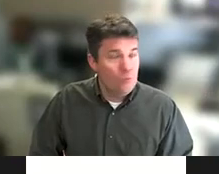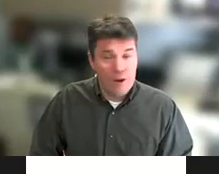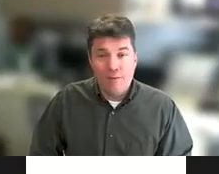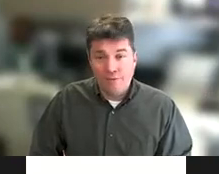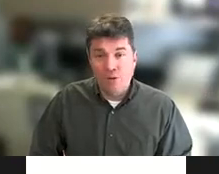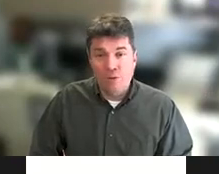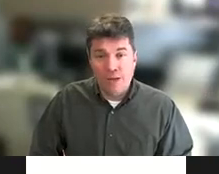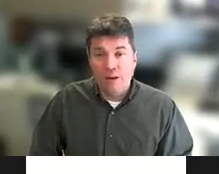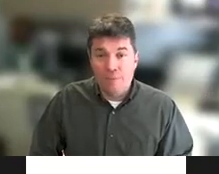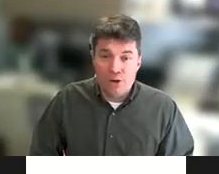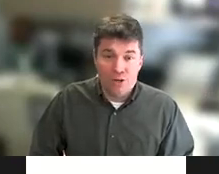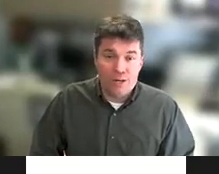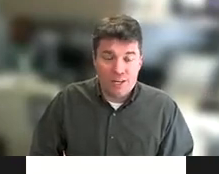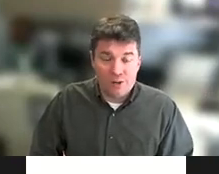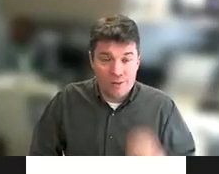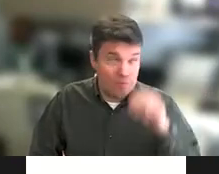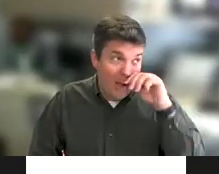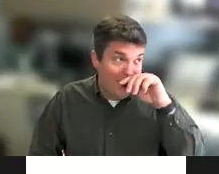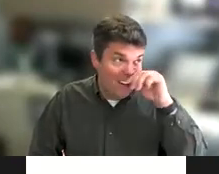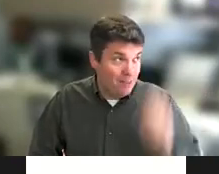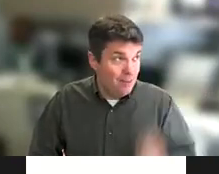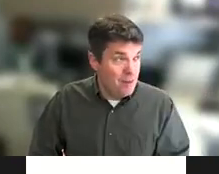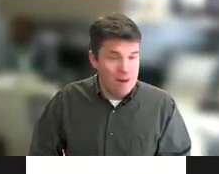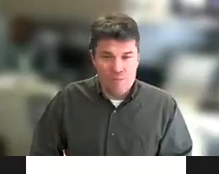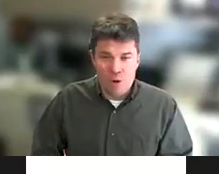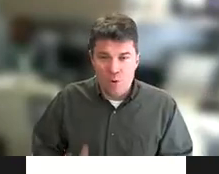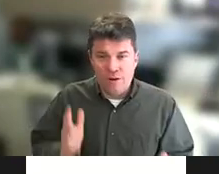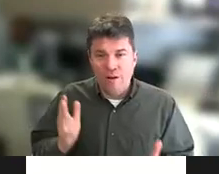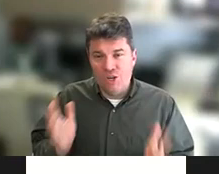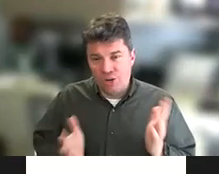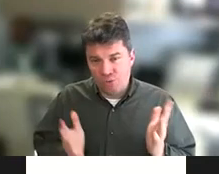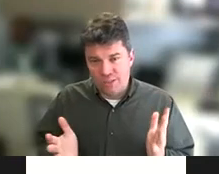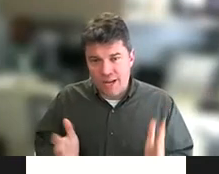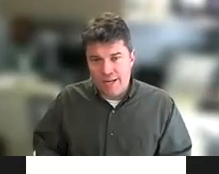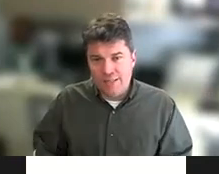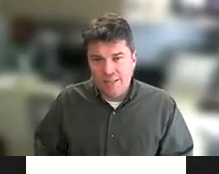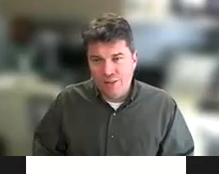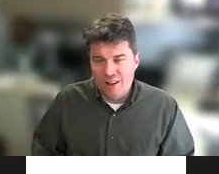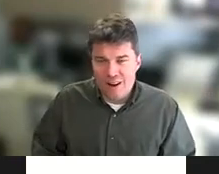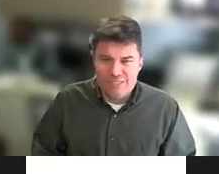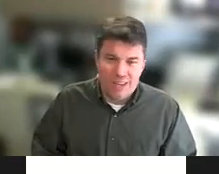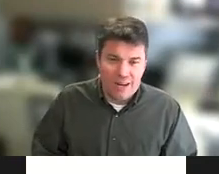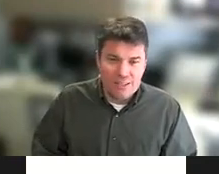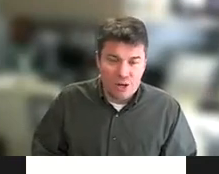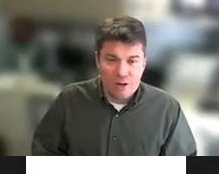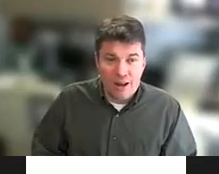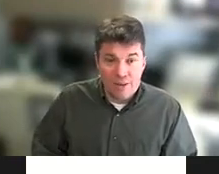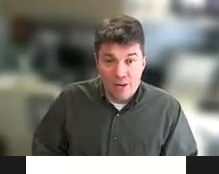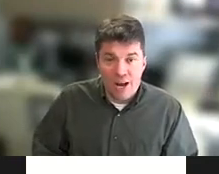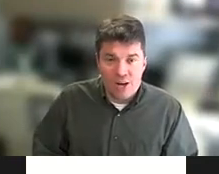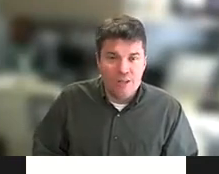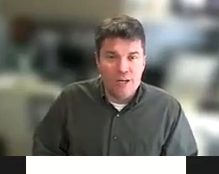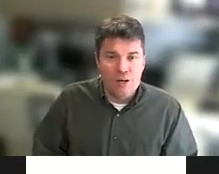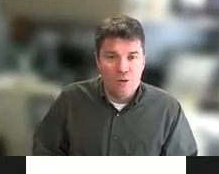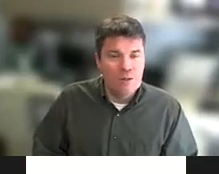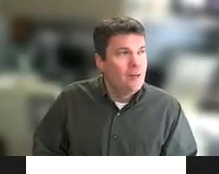country, and we have a few that come here to our center. Many of them know what's called gestural signs, and there's a lot of signs that are kind